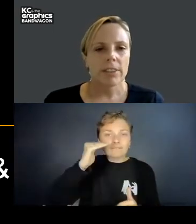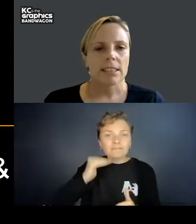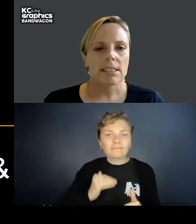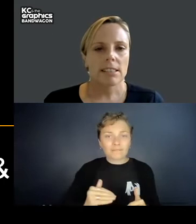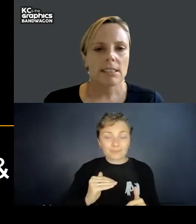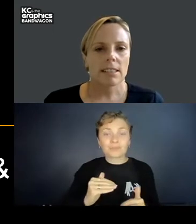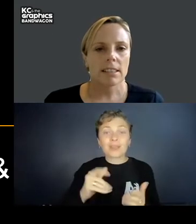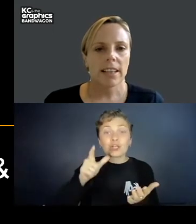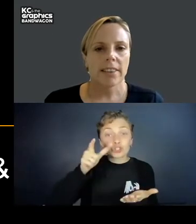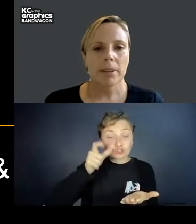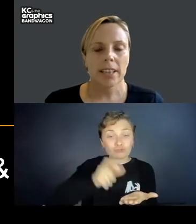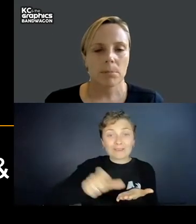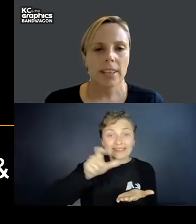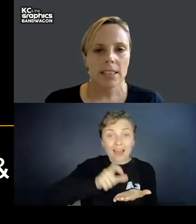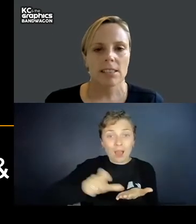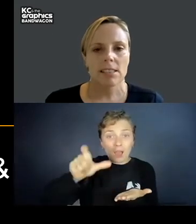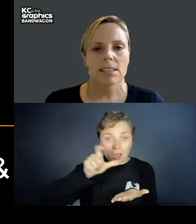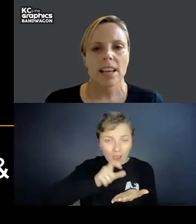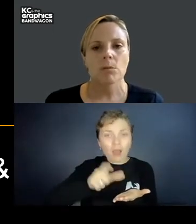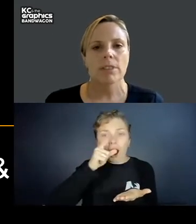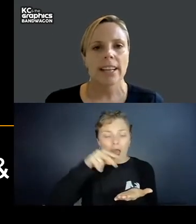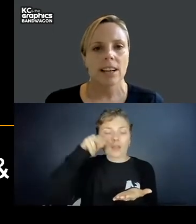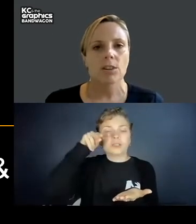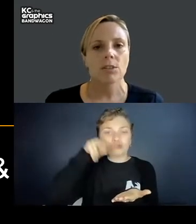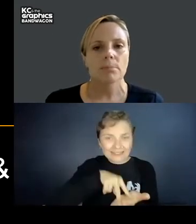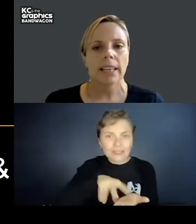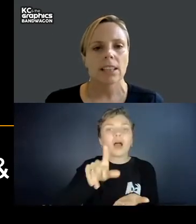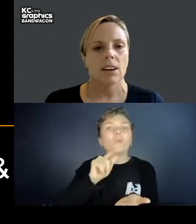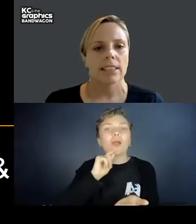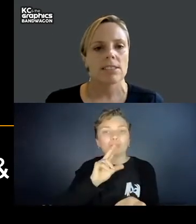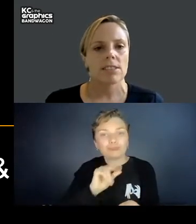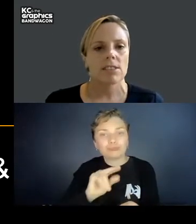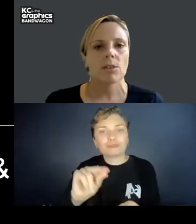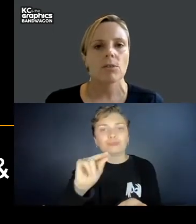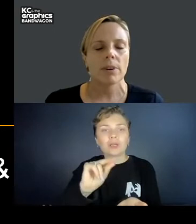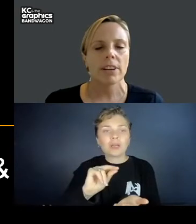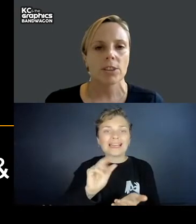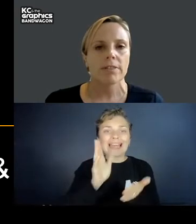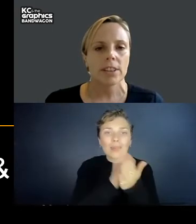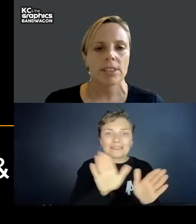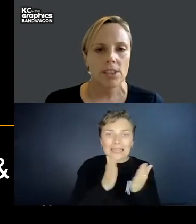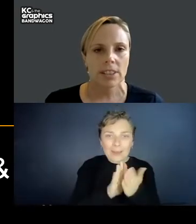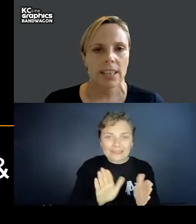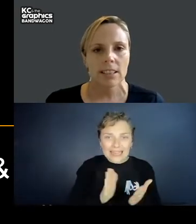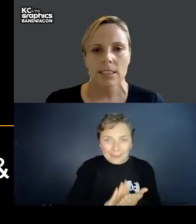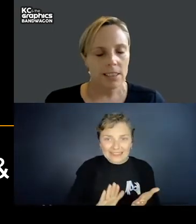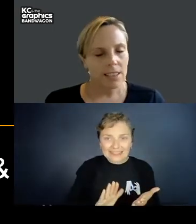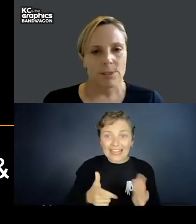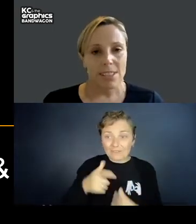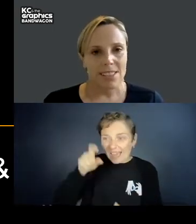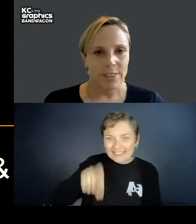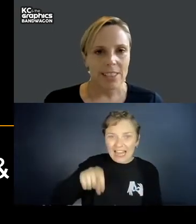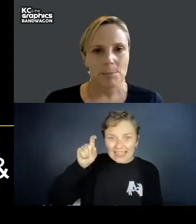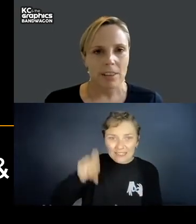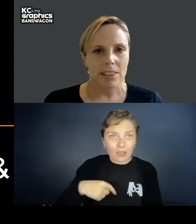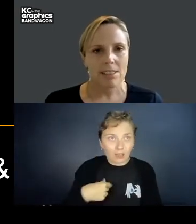Screen readers can then pick up on these and will read out all the blank lines where you have hit the return key, which